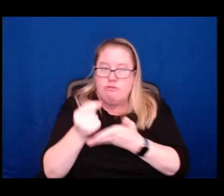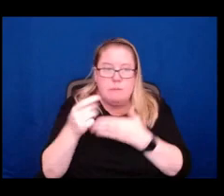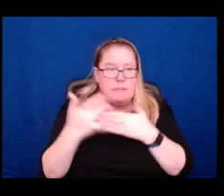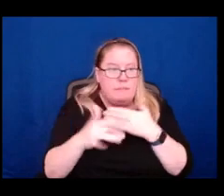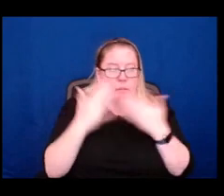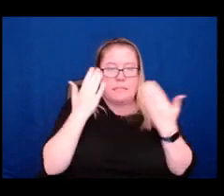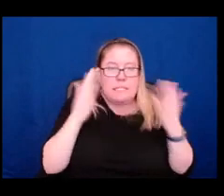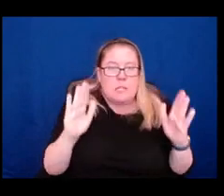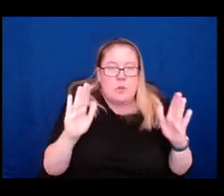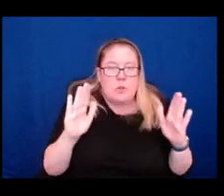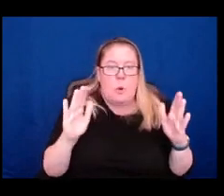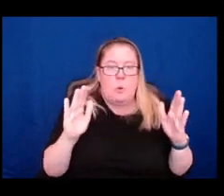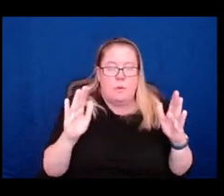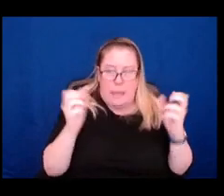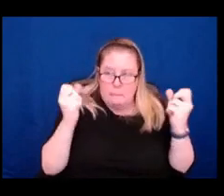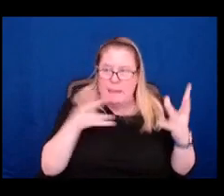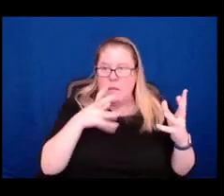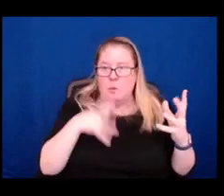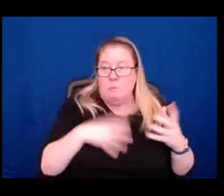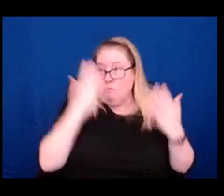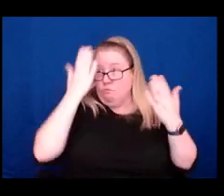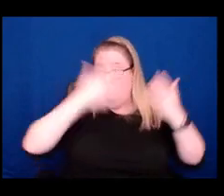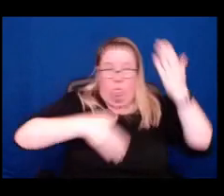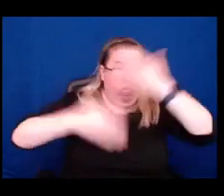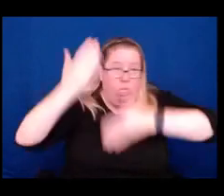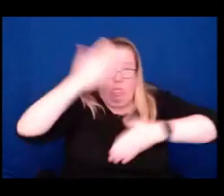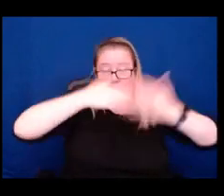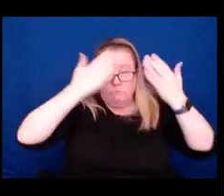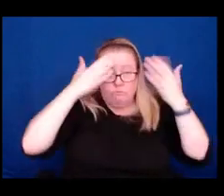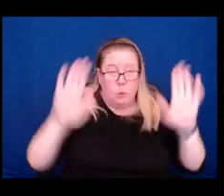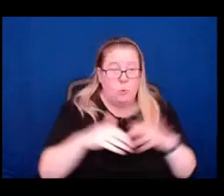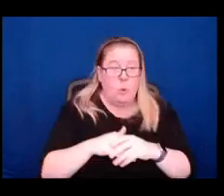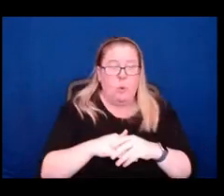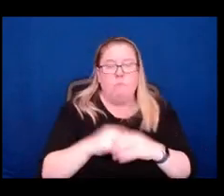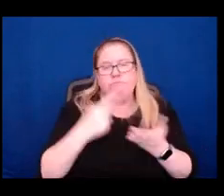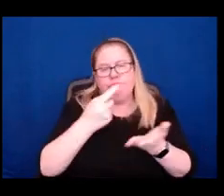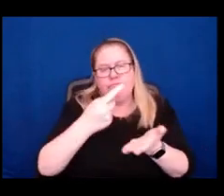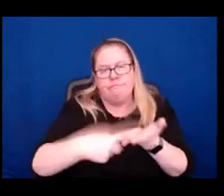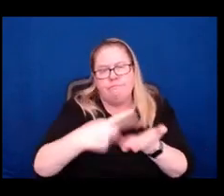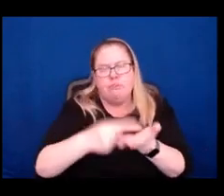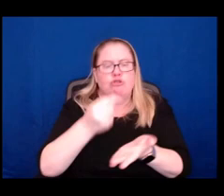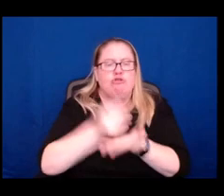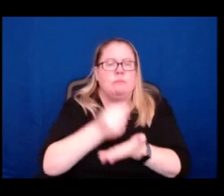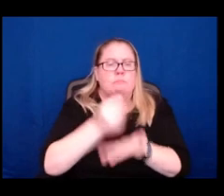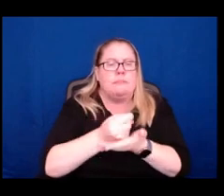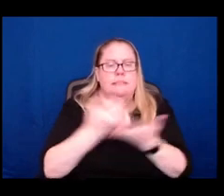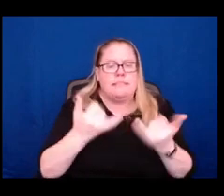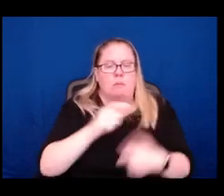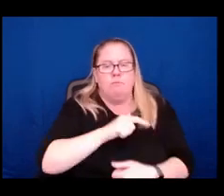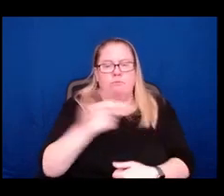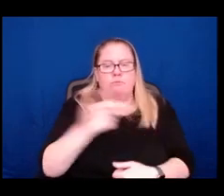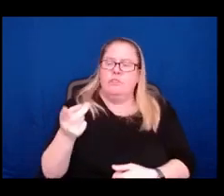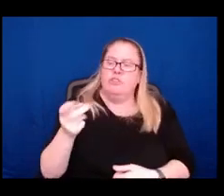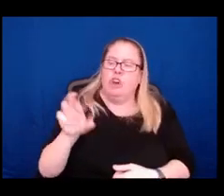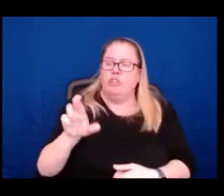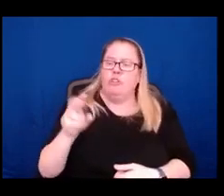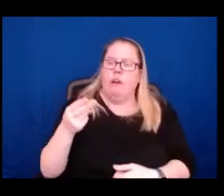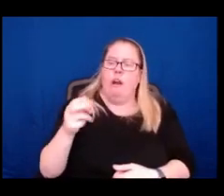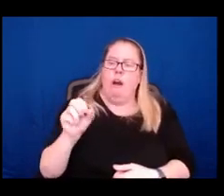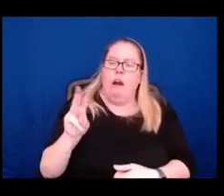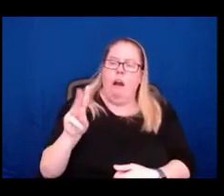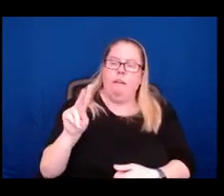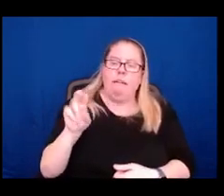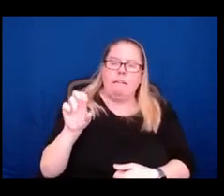other treatments available, like many women who are diagnosed. And so I want to talk a little bit more about treatment. So I'm going to turn back to Dr.